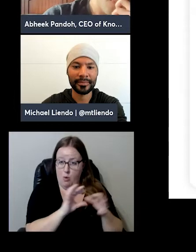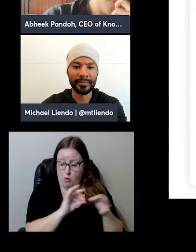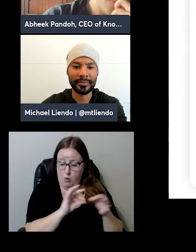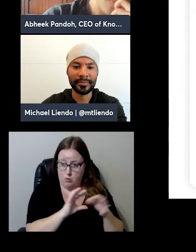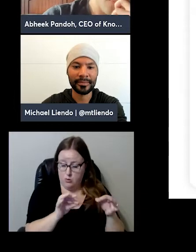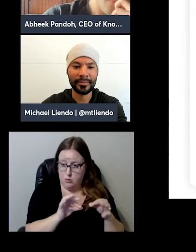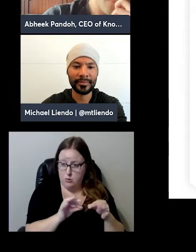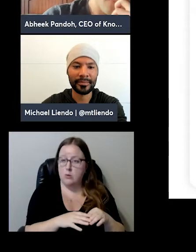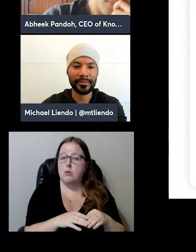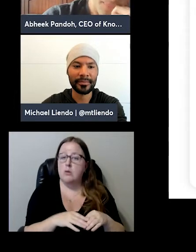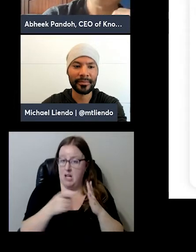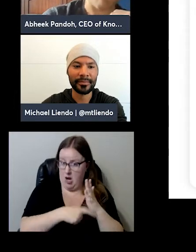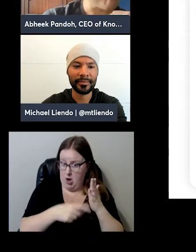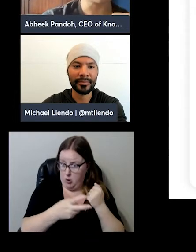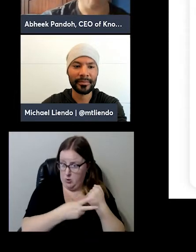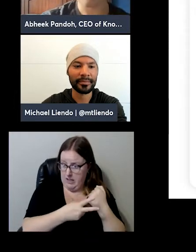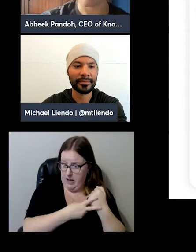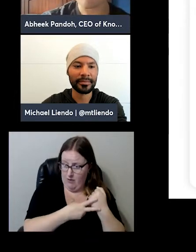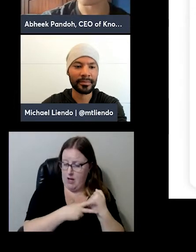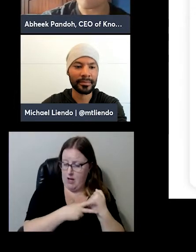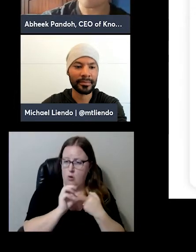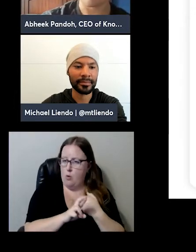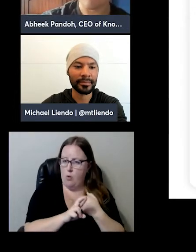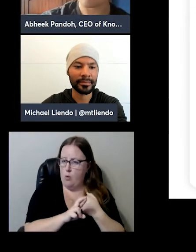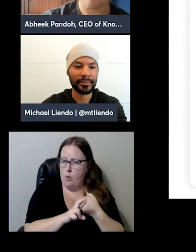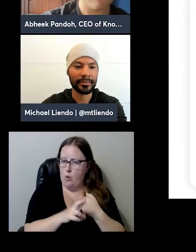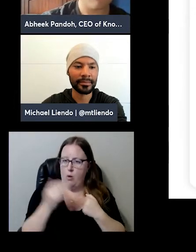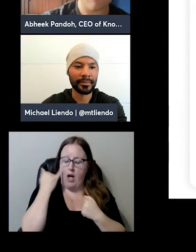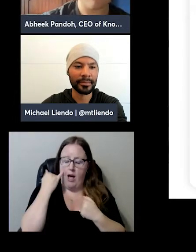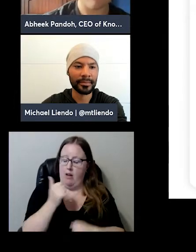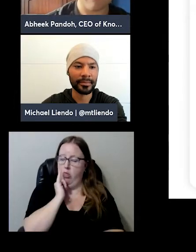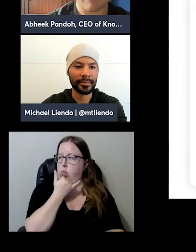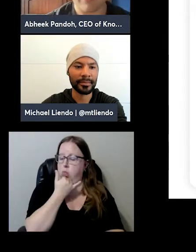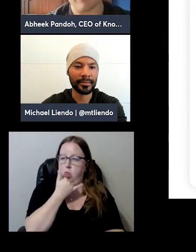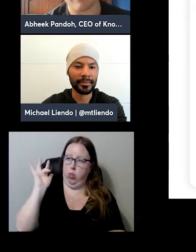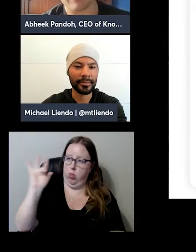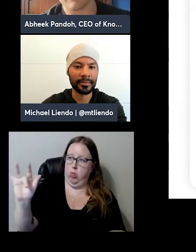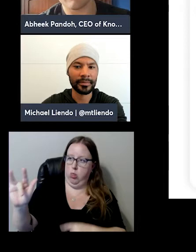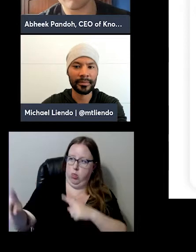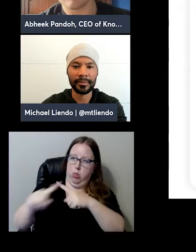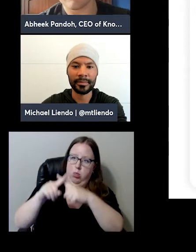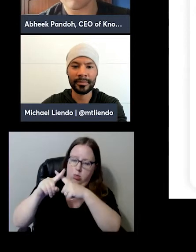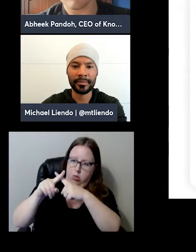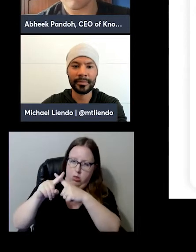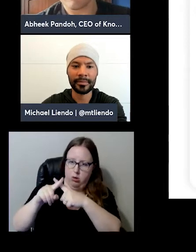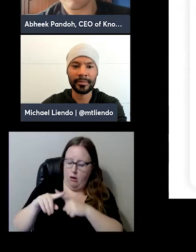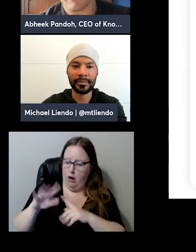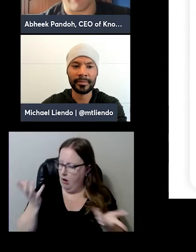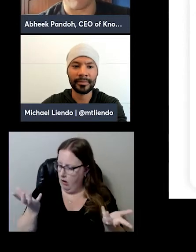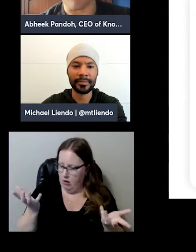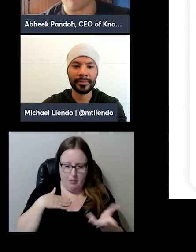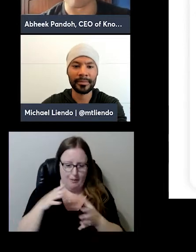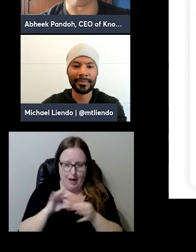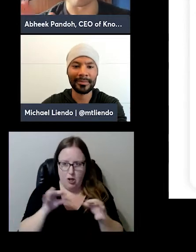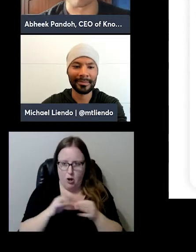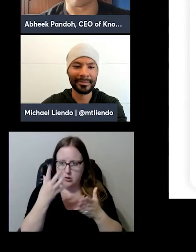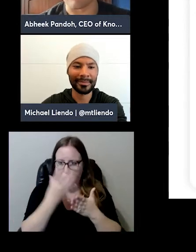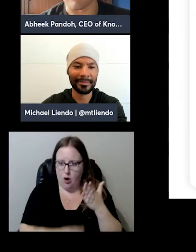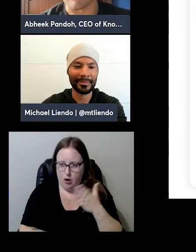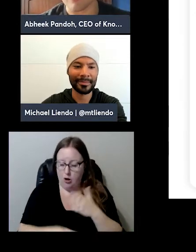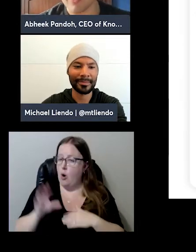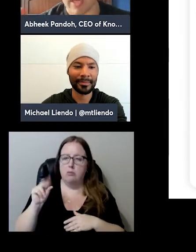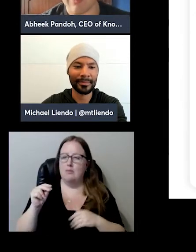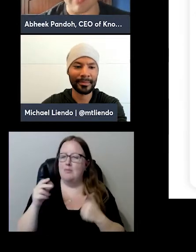auto saving in the background, or if I accidentally close my tab, is it, oh no, there's all my notes? Yeah, no, everything's